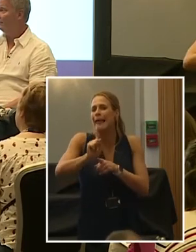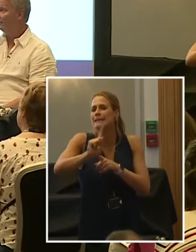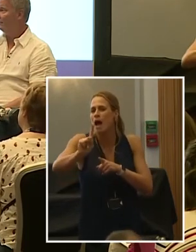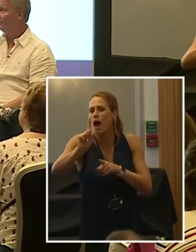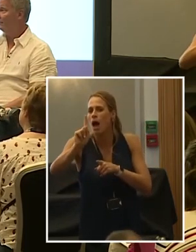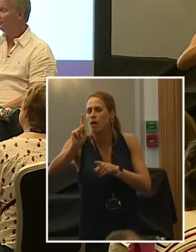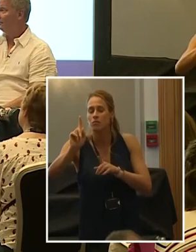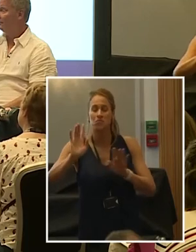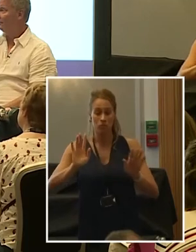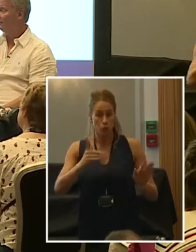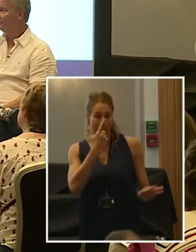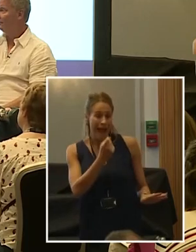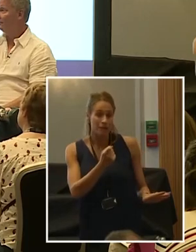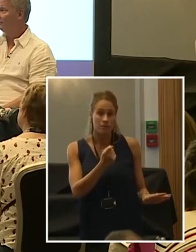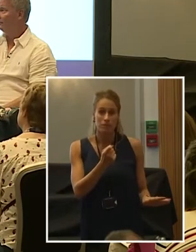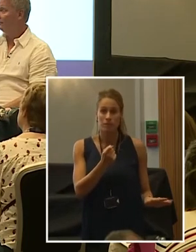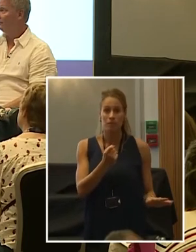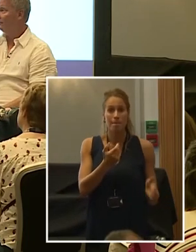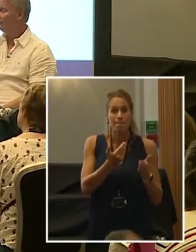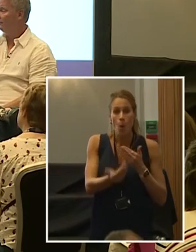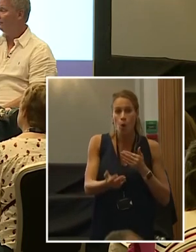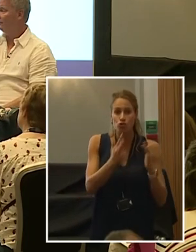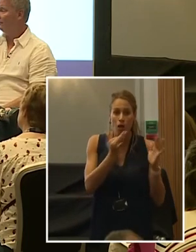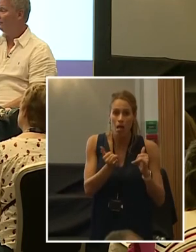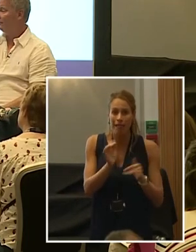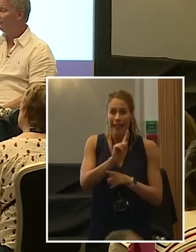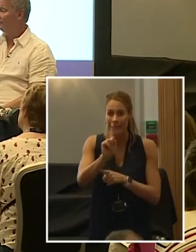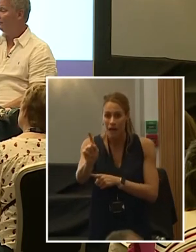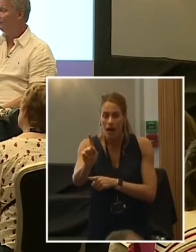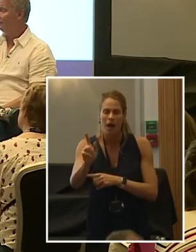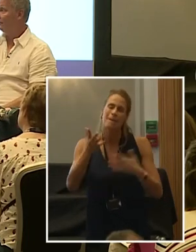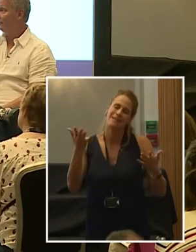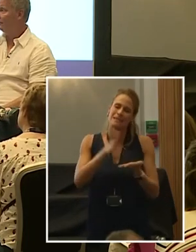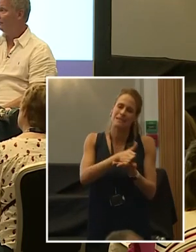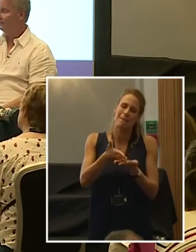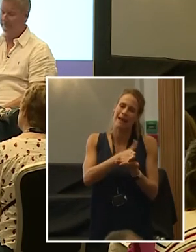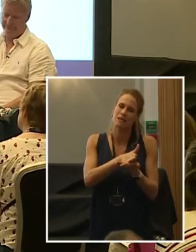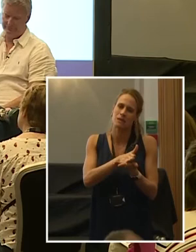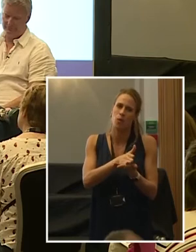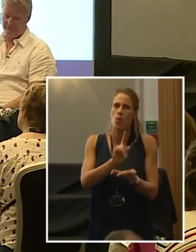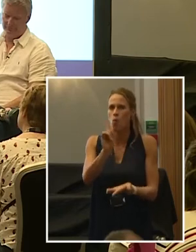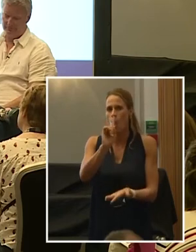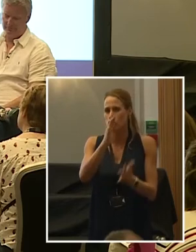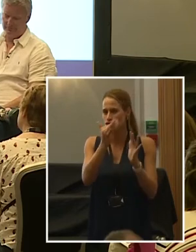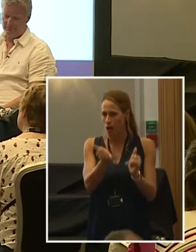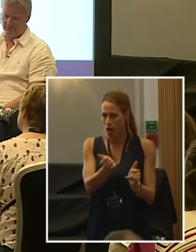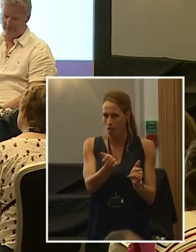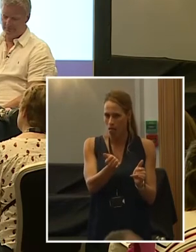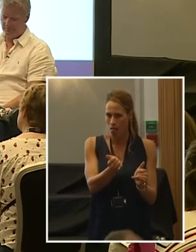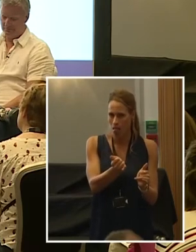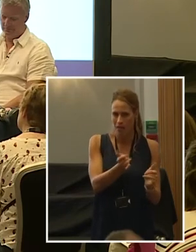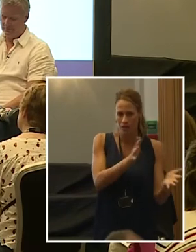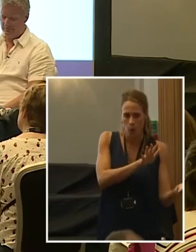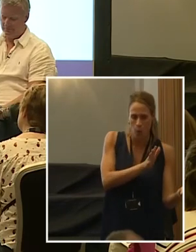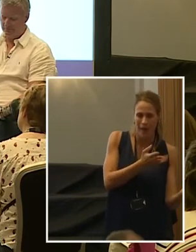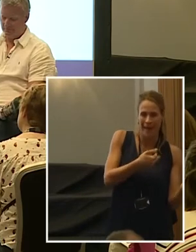Overall, no, but it will very much depend on what trial you were part of and what trial you're looking to be part of. So for